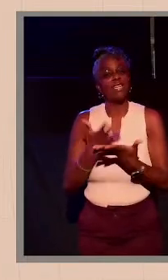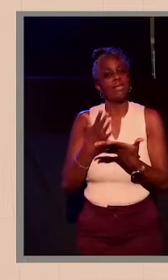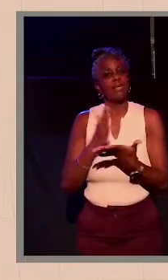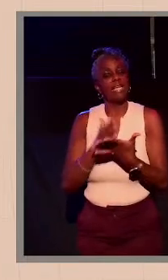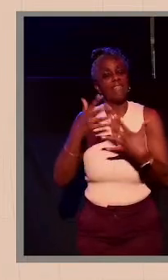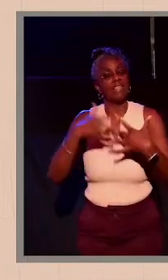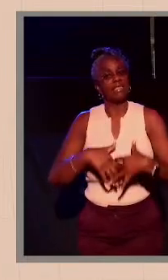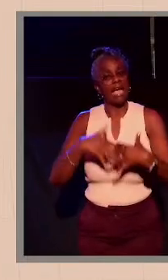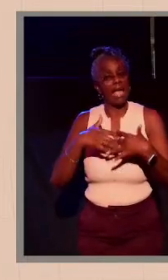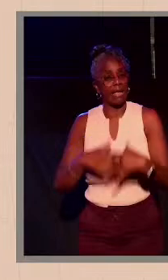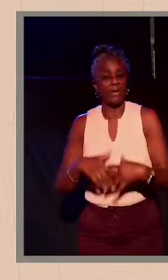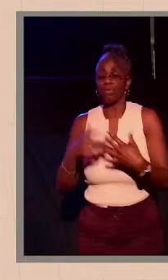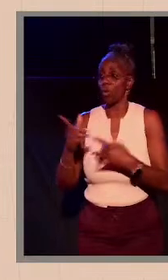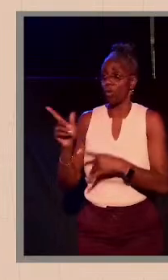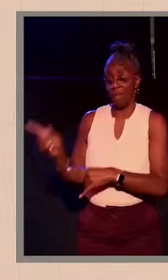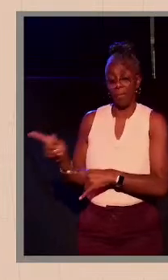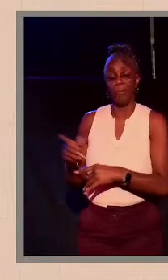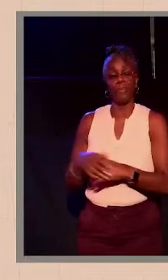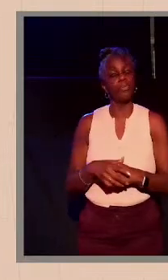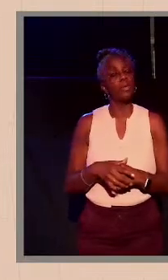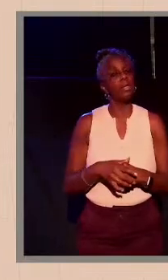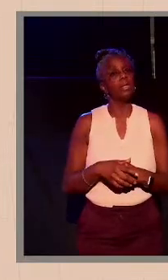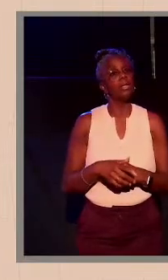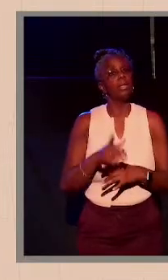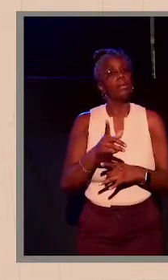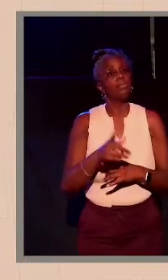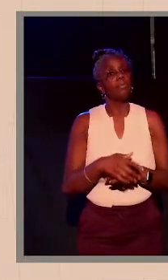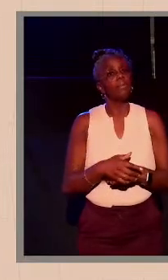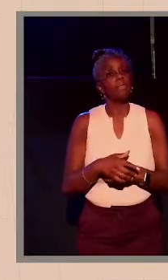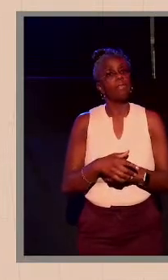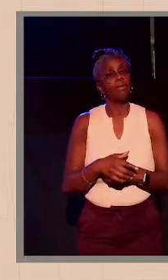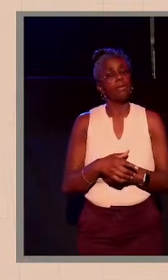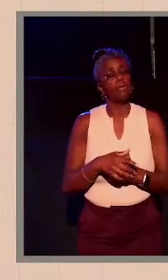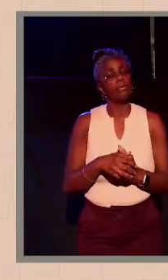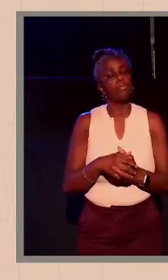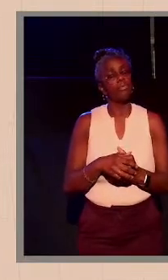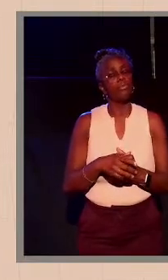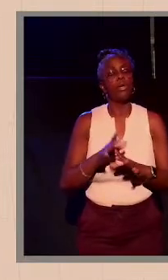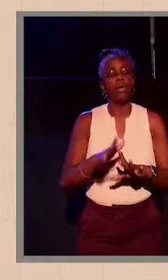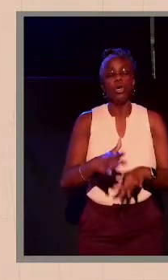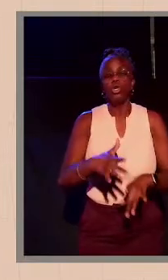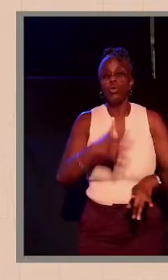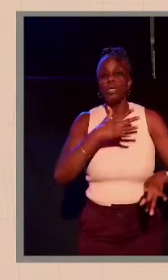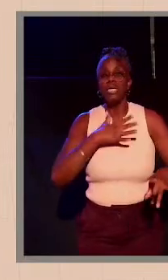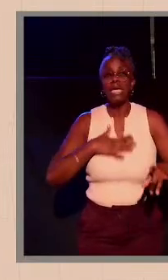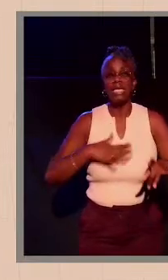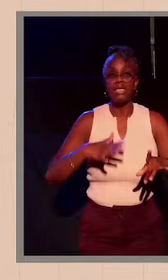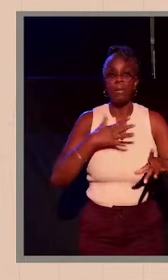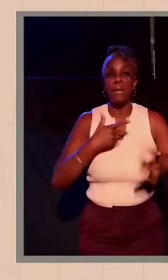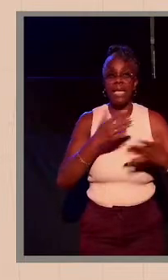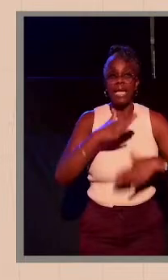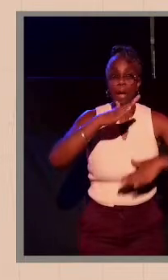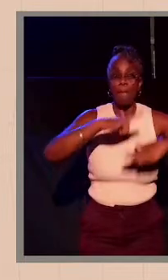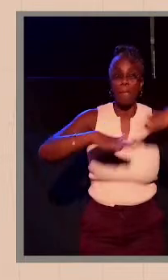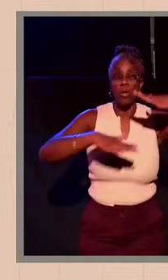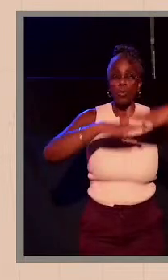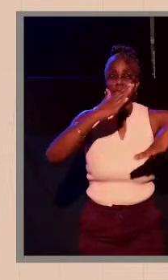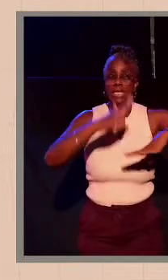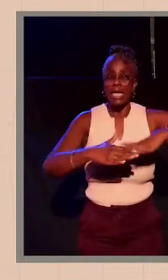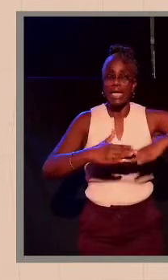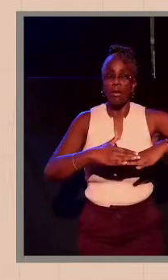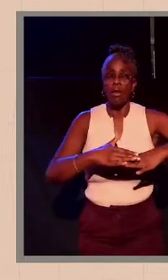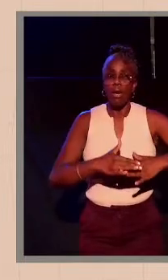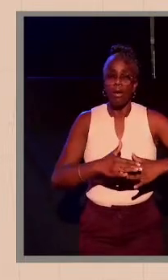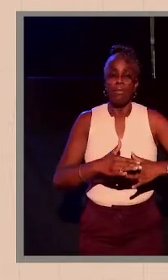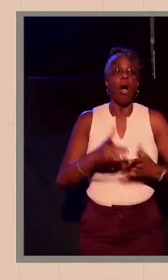anything else, I think. Okay. So you would need to be in a very, very modern steel frame building before you'd get a huge